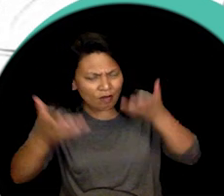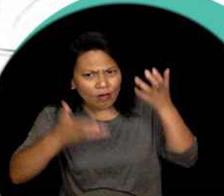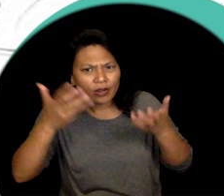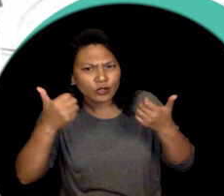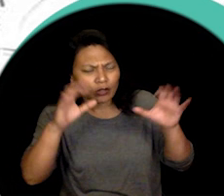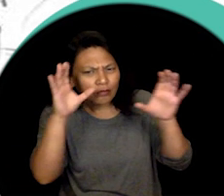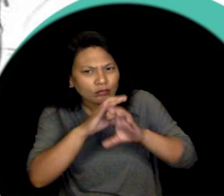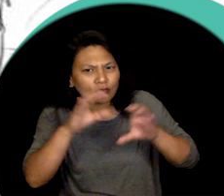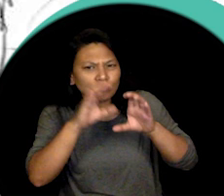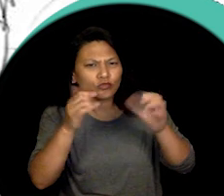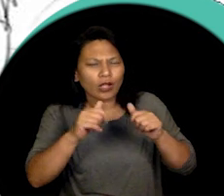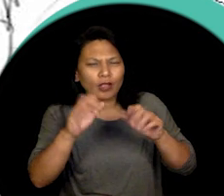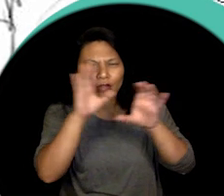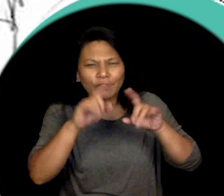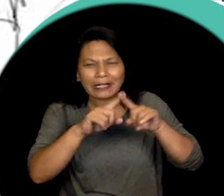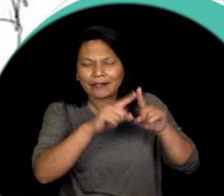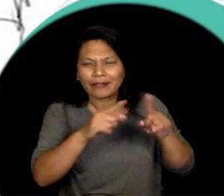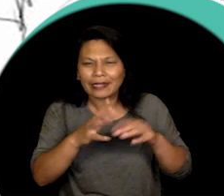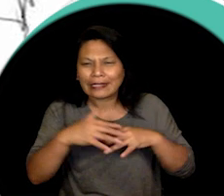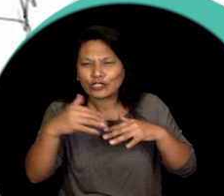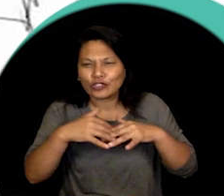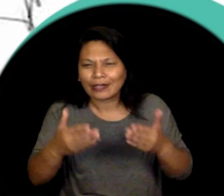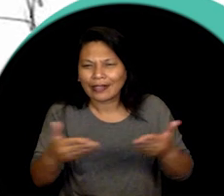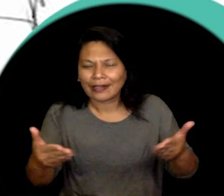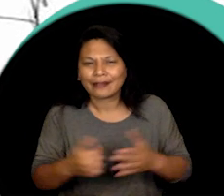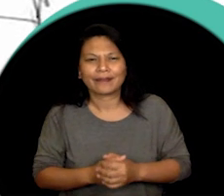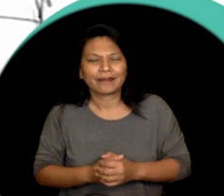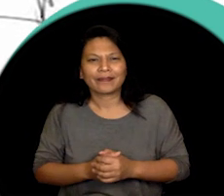for parts of eagles and feathers and whatnot.